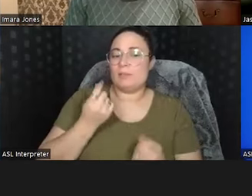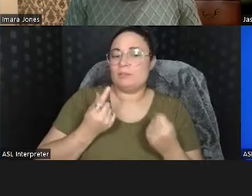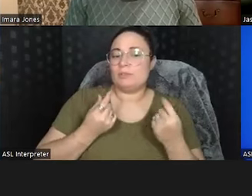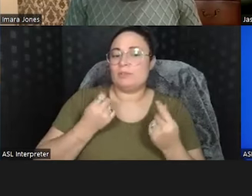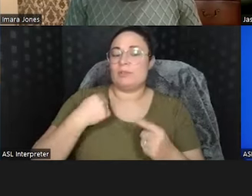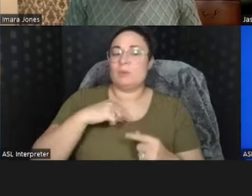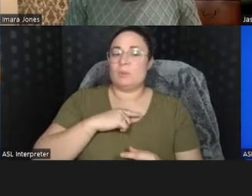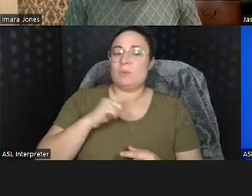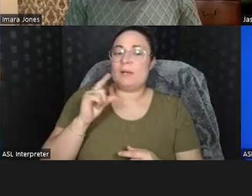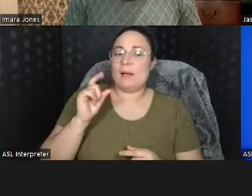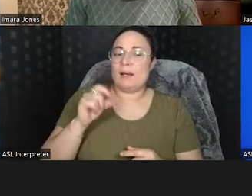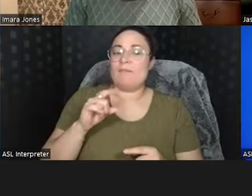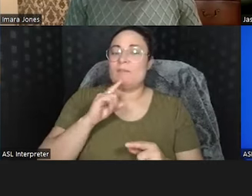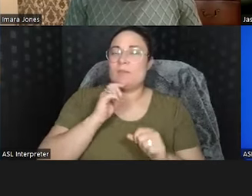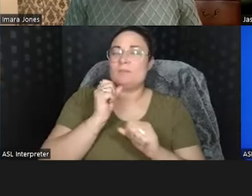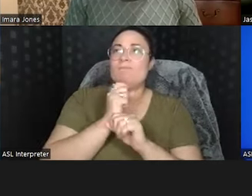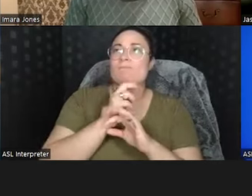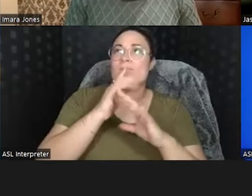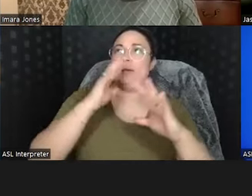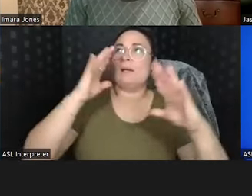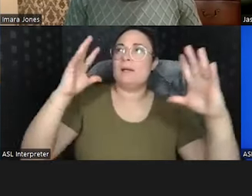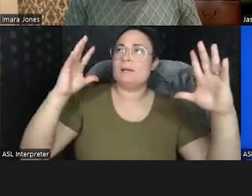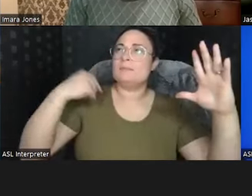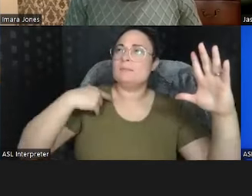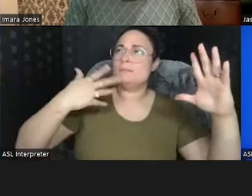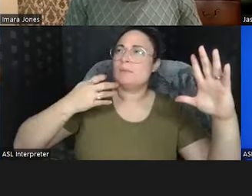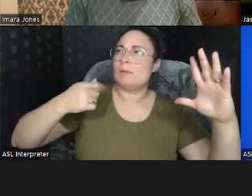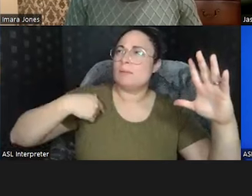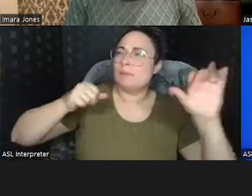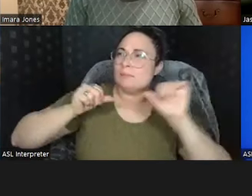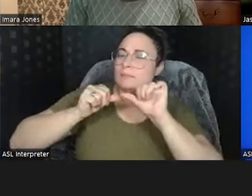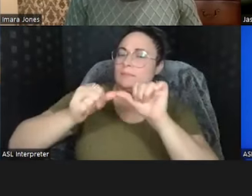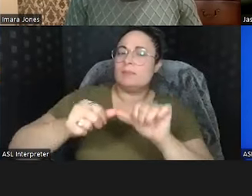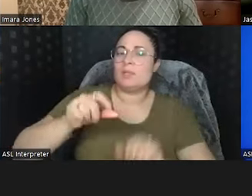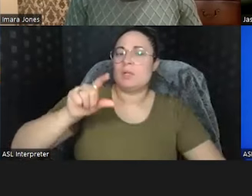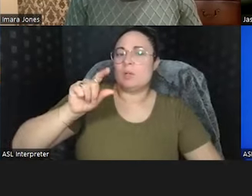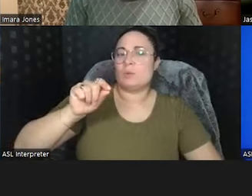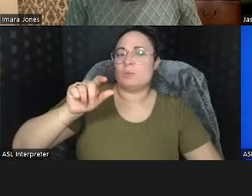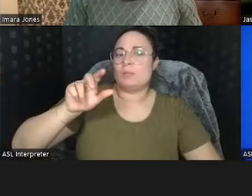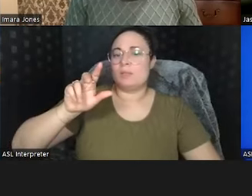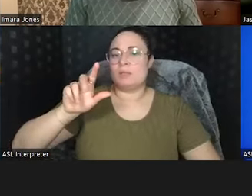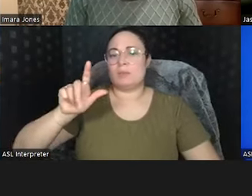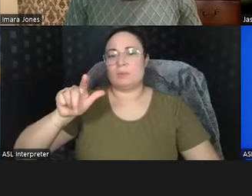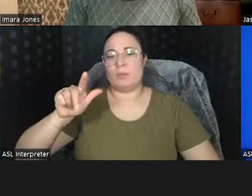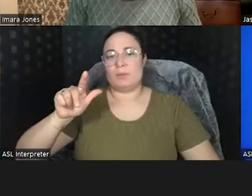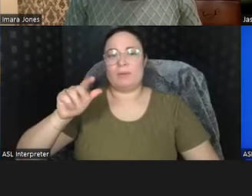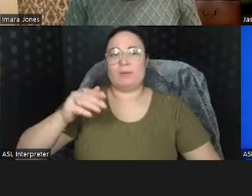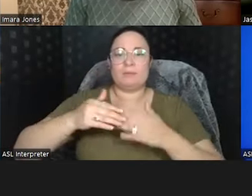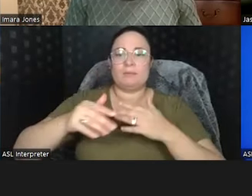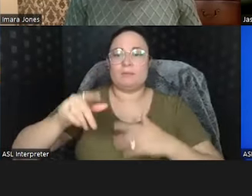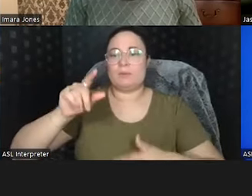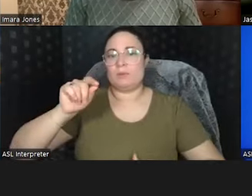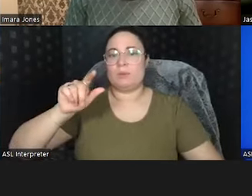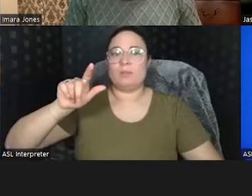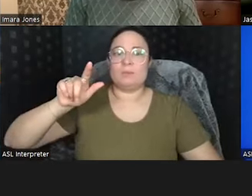to reimagine how we want to move forward in 2023, moving forward,